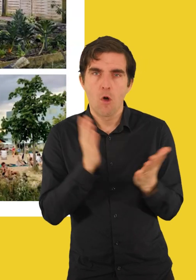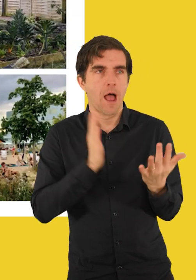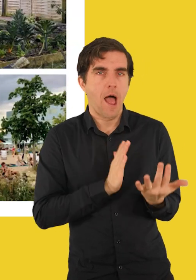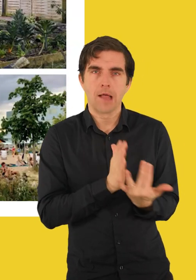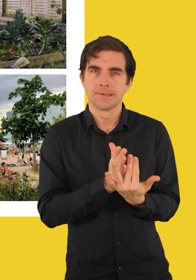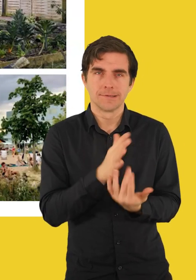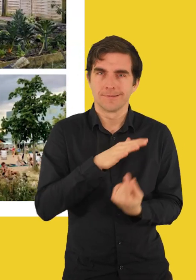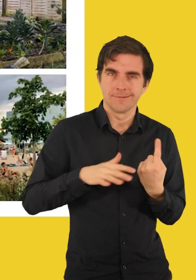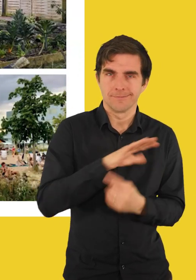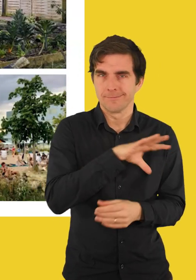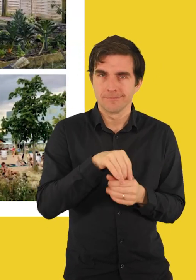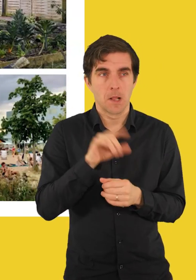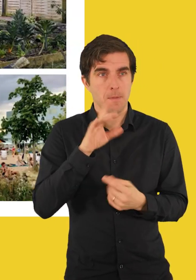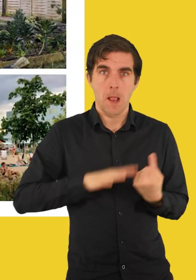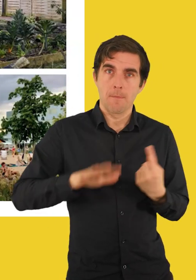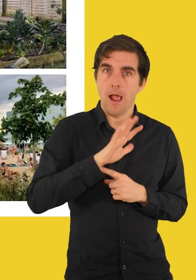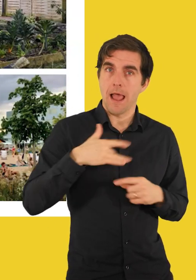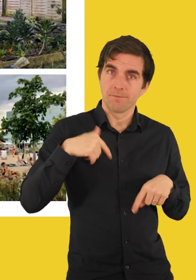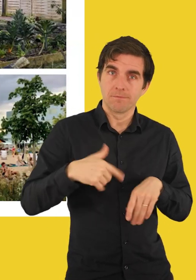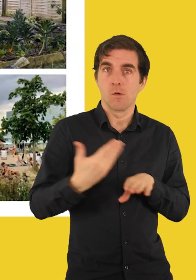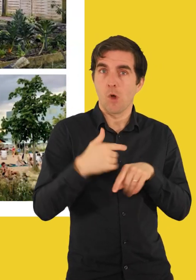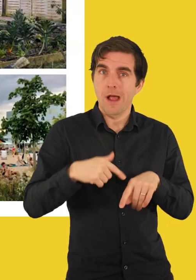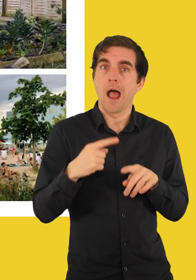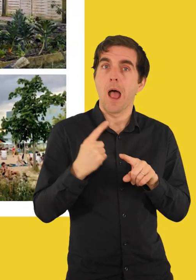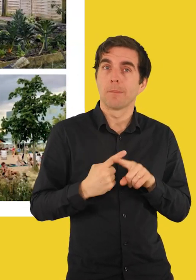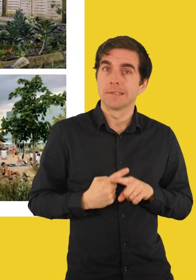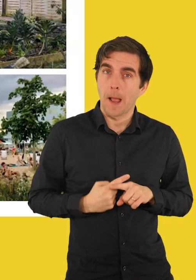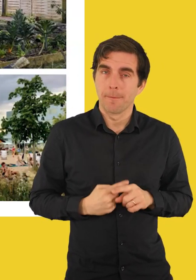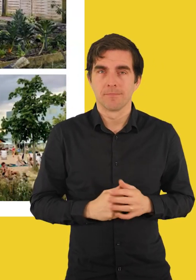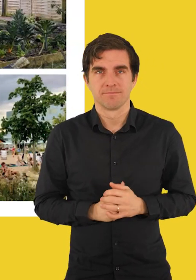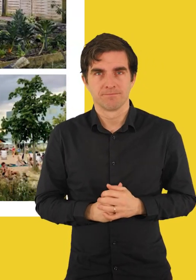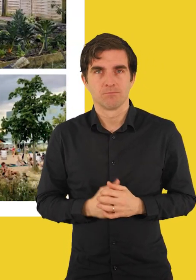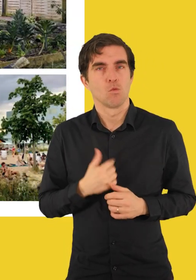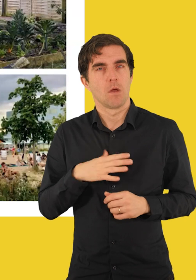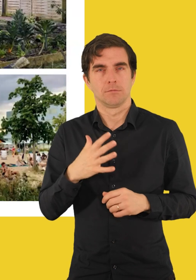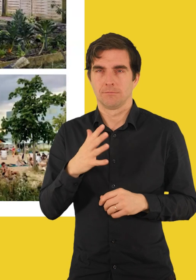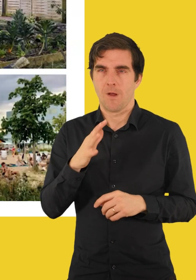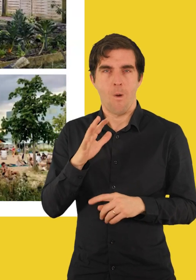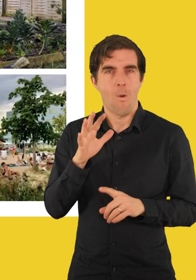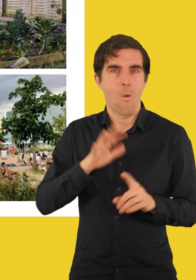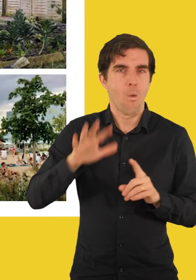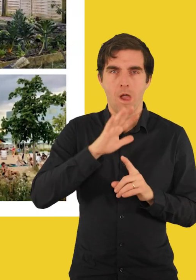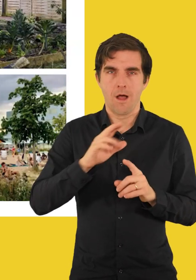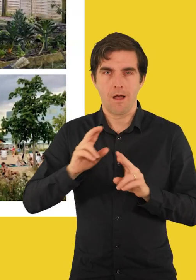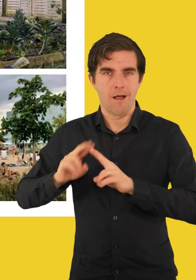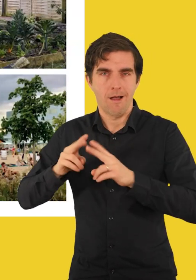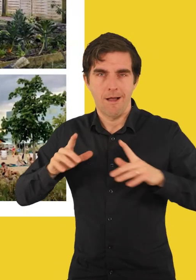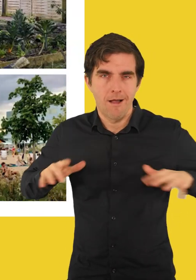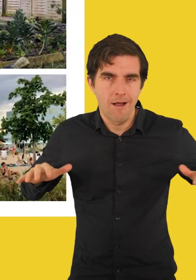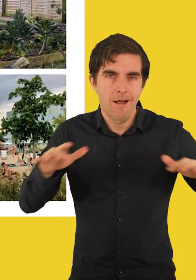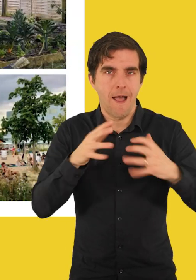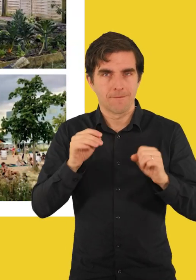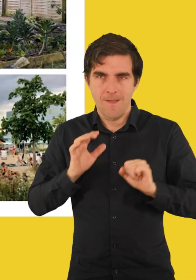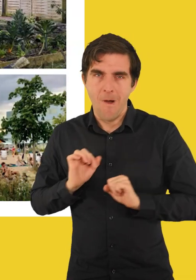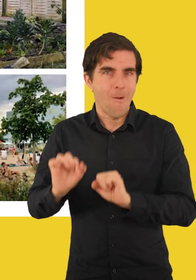tangible and accessible for all the people who live and work in Amsterdam. So we want that every